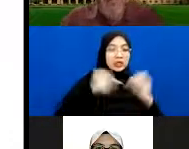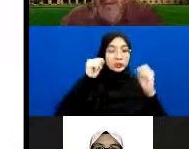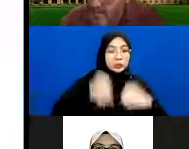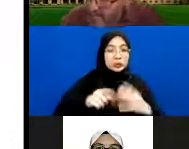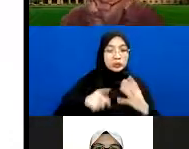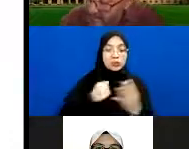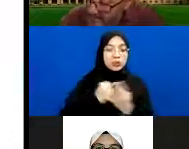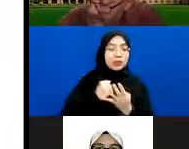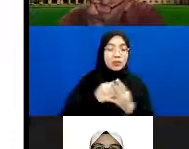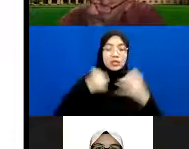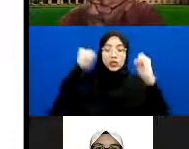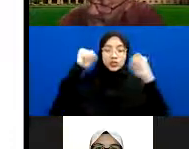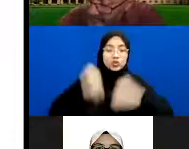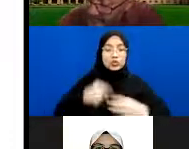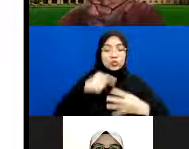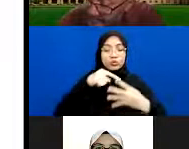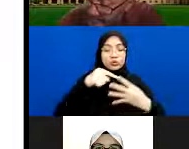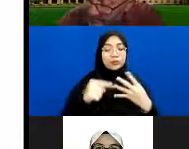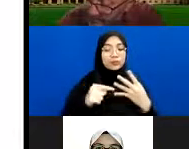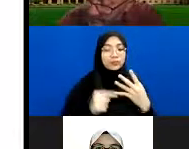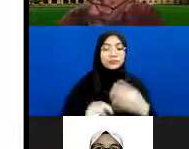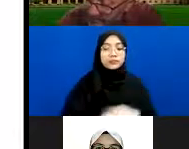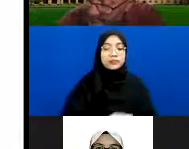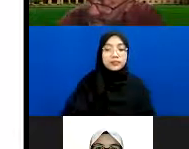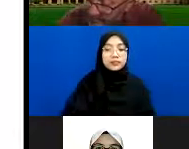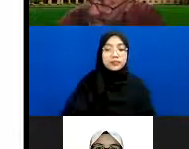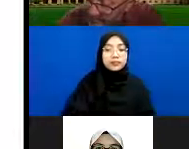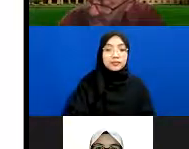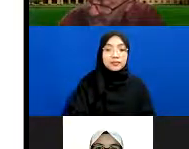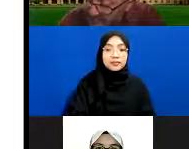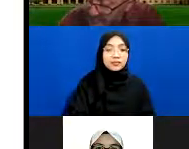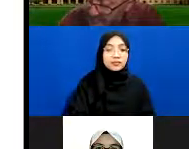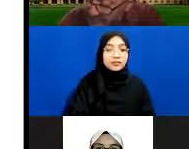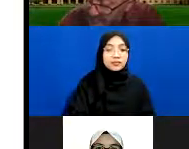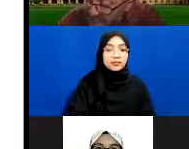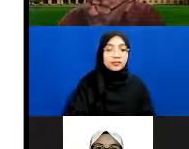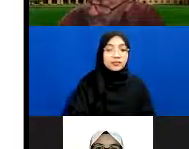stands for agree, and 4 stands for strongly agree.